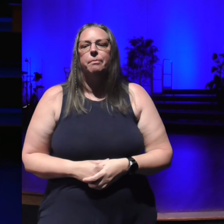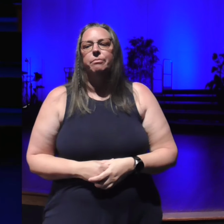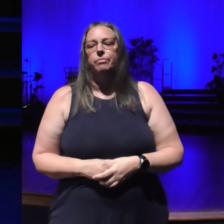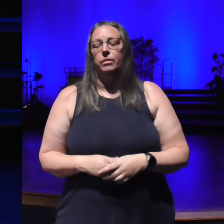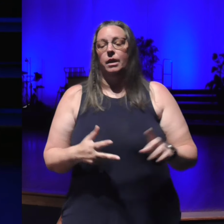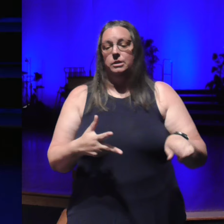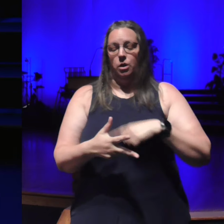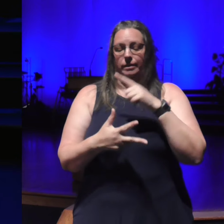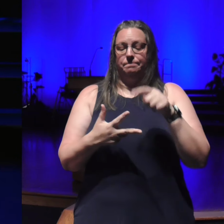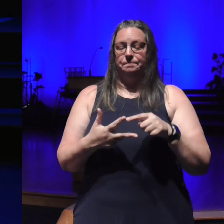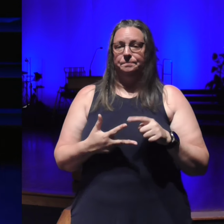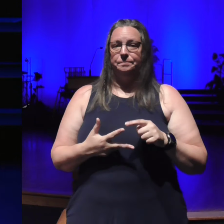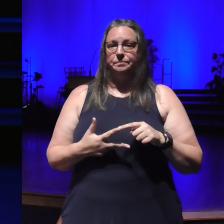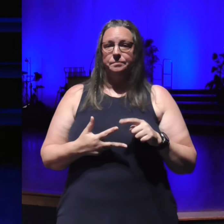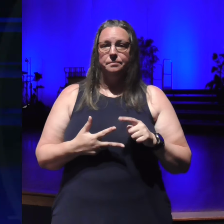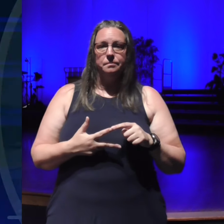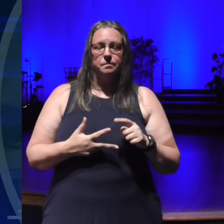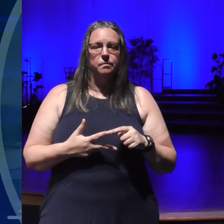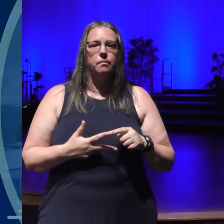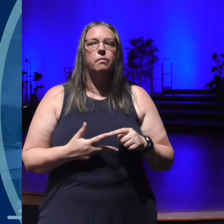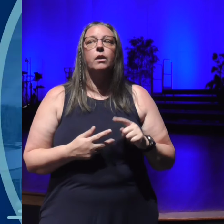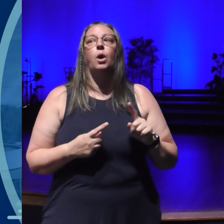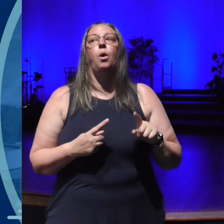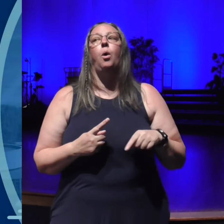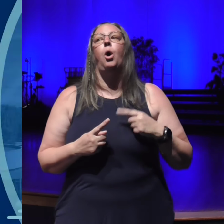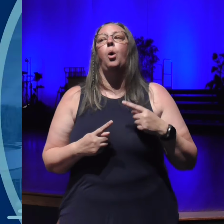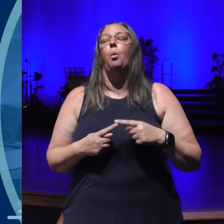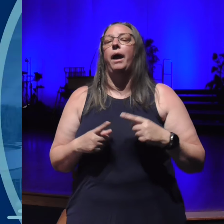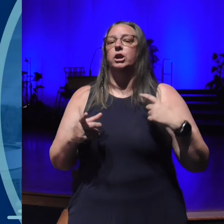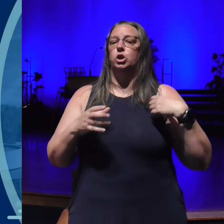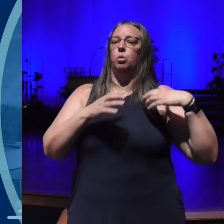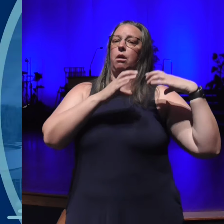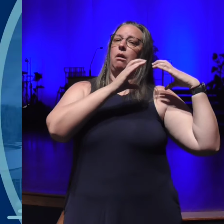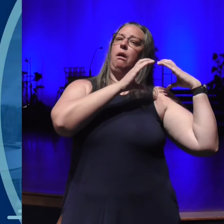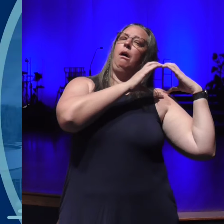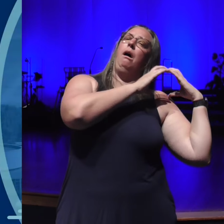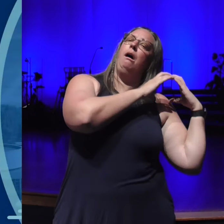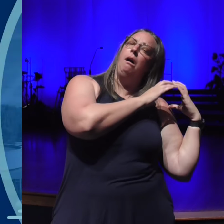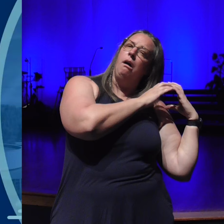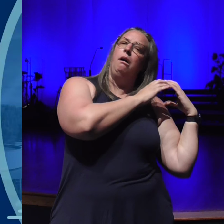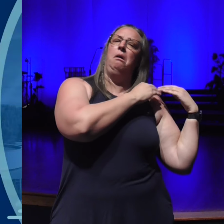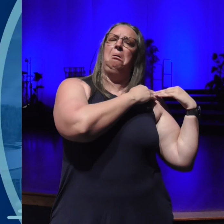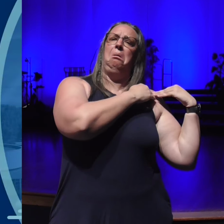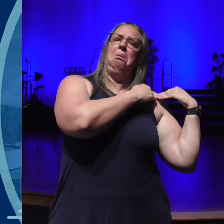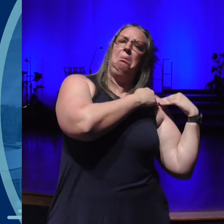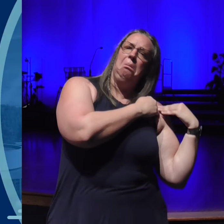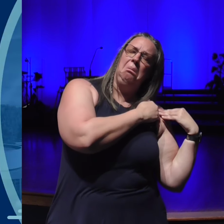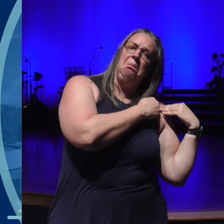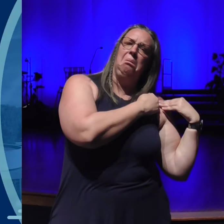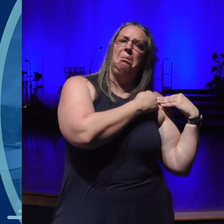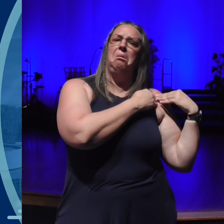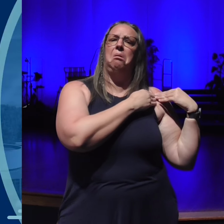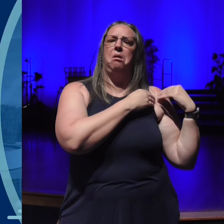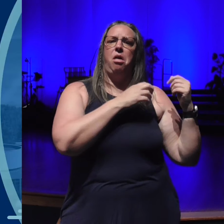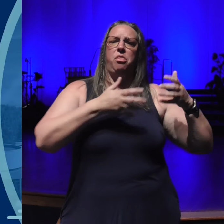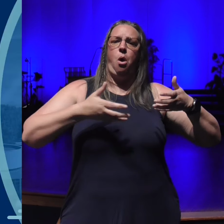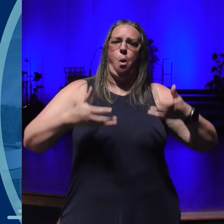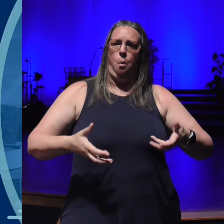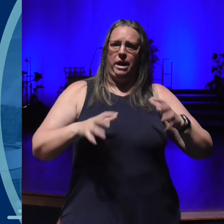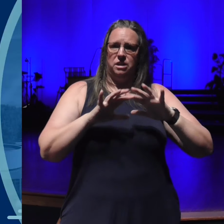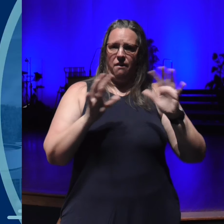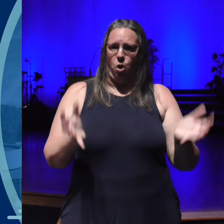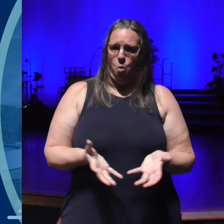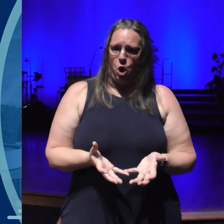Second, when you are carrying the weight of the world on your shoulders, you are not